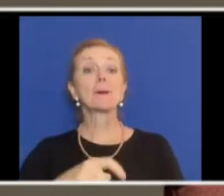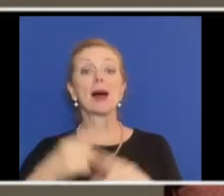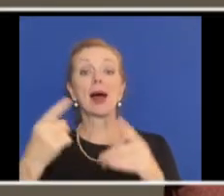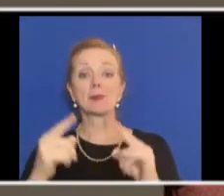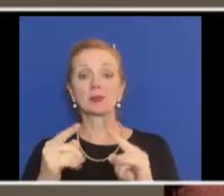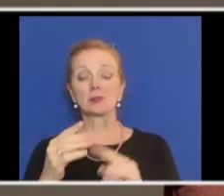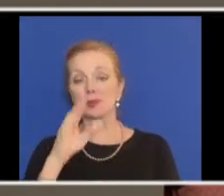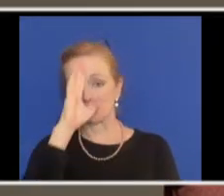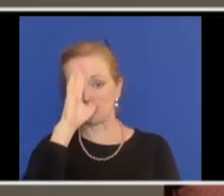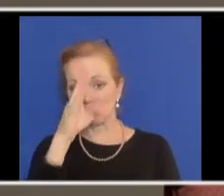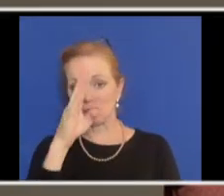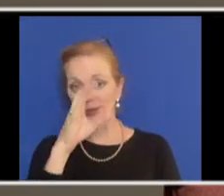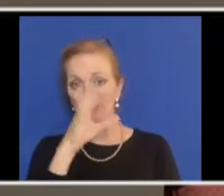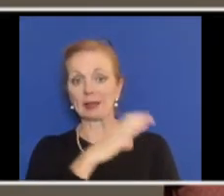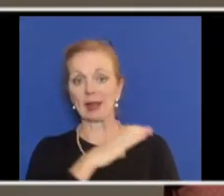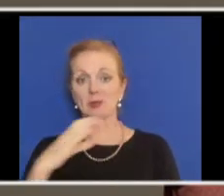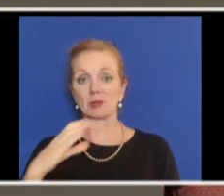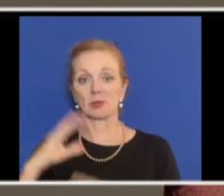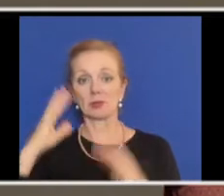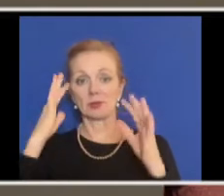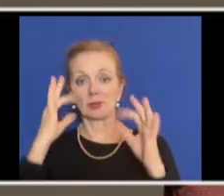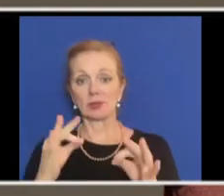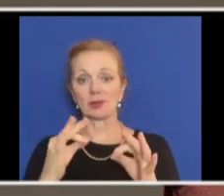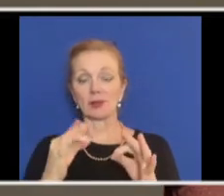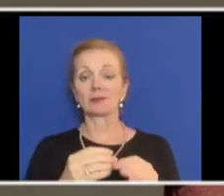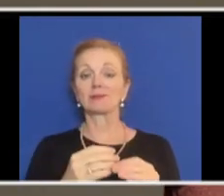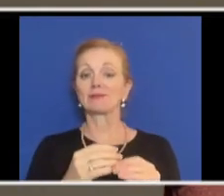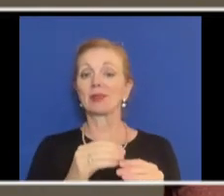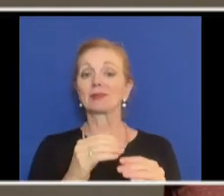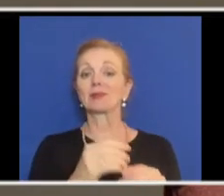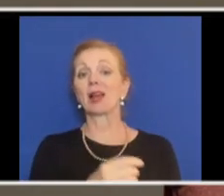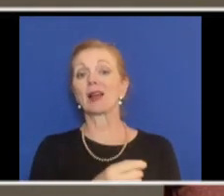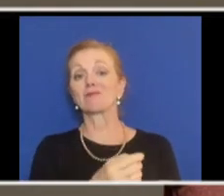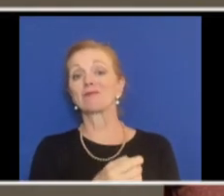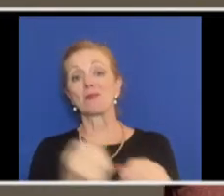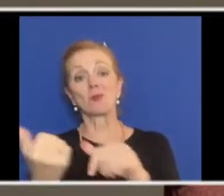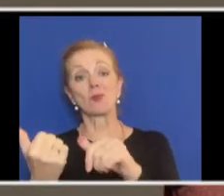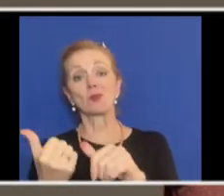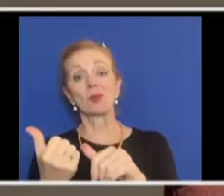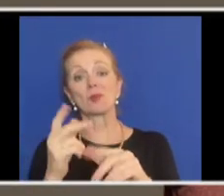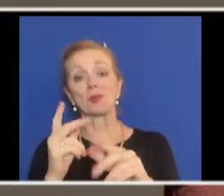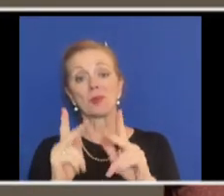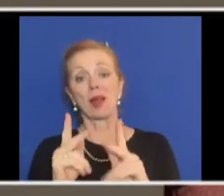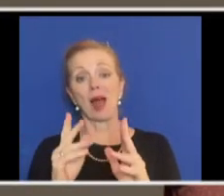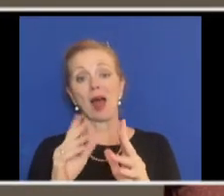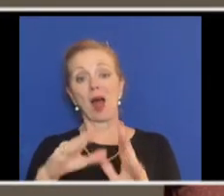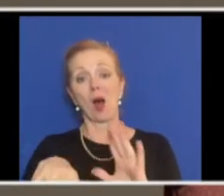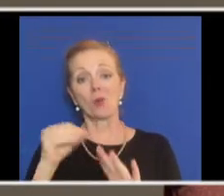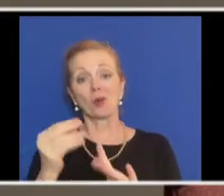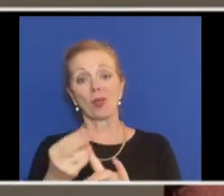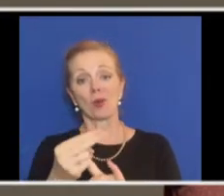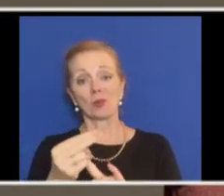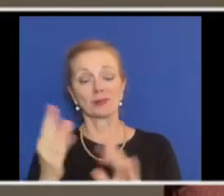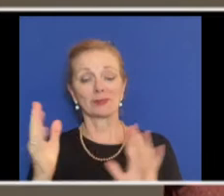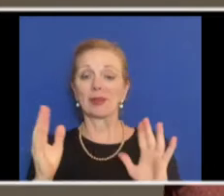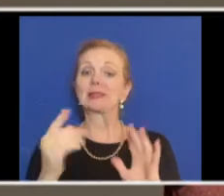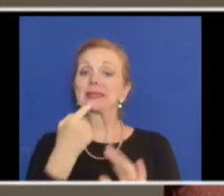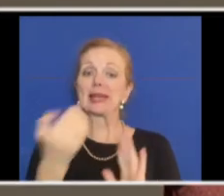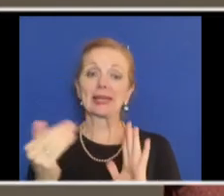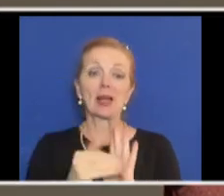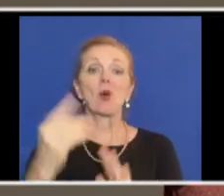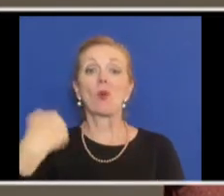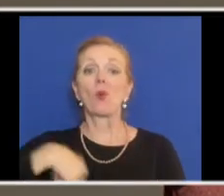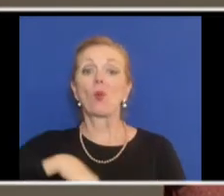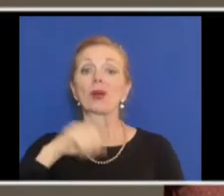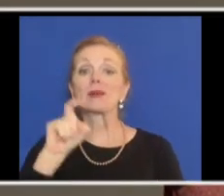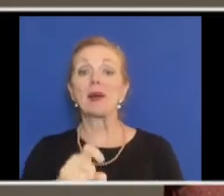Council decision that displaced folks so um I said it then I'm going to say it again we have